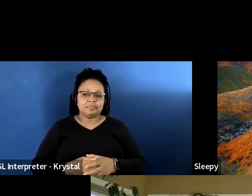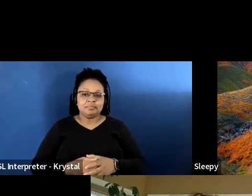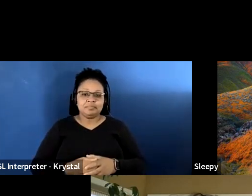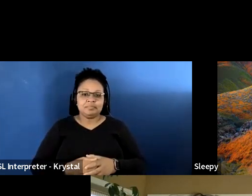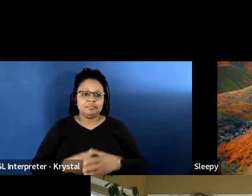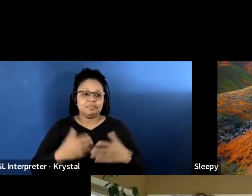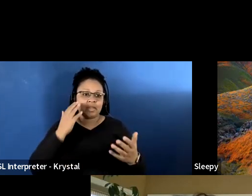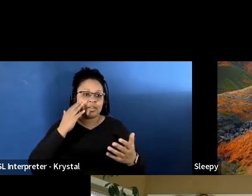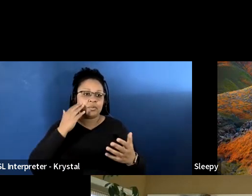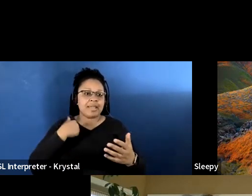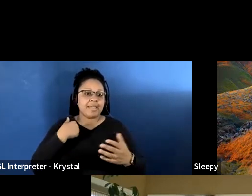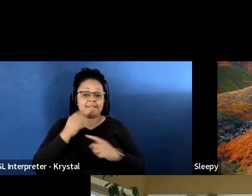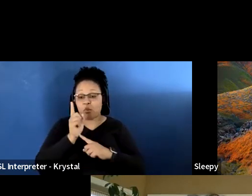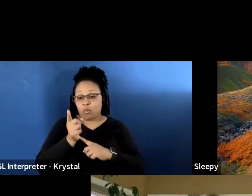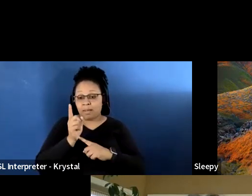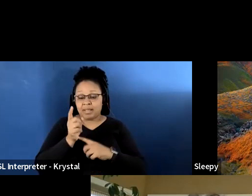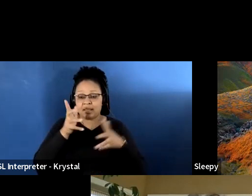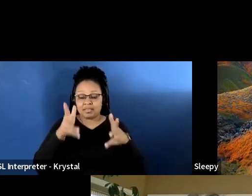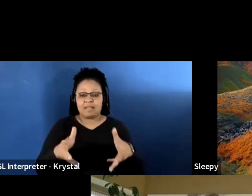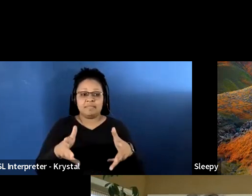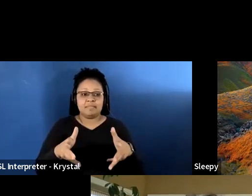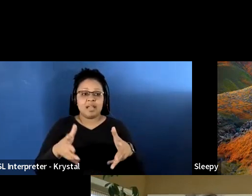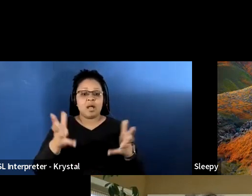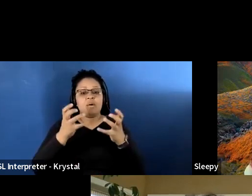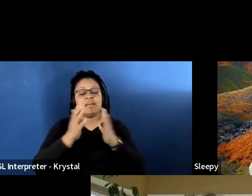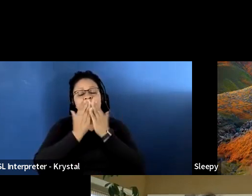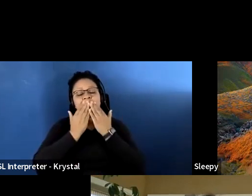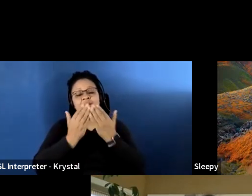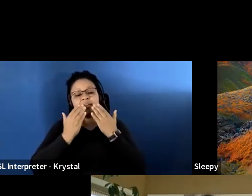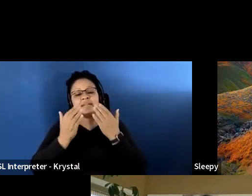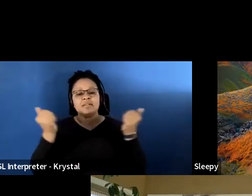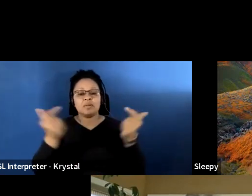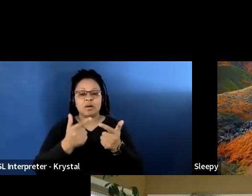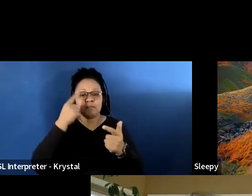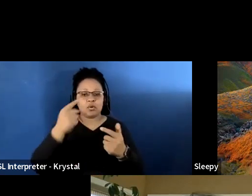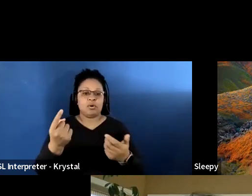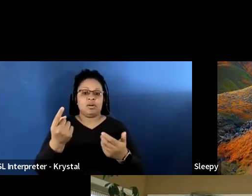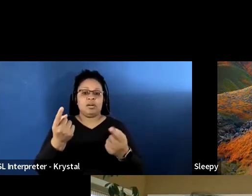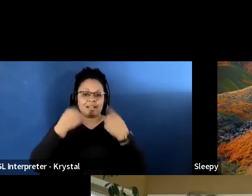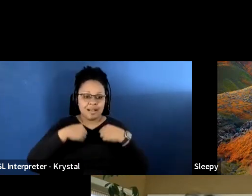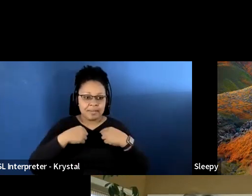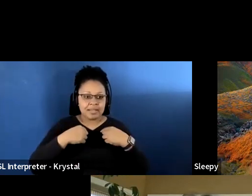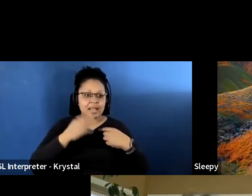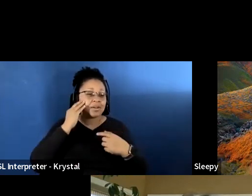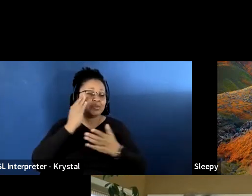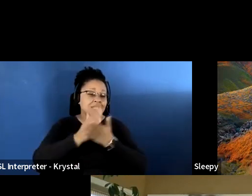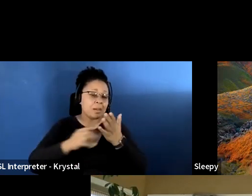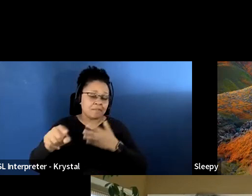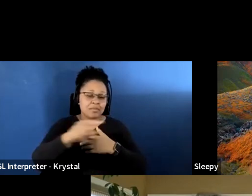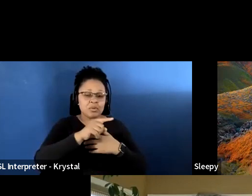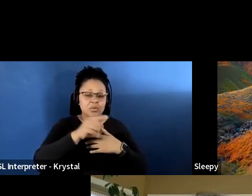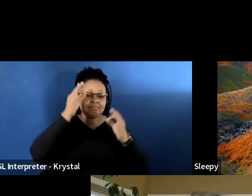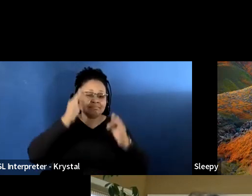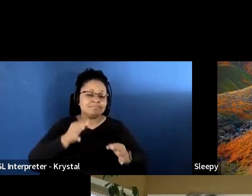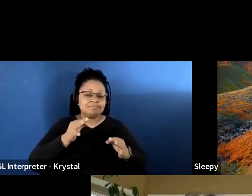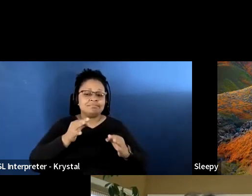Well, I know we've only got 1 minute left. I want to thank everybody for coming here. I know, some of you chose to be a